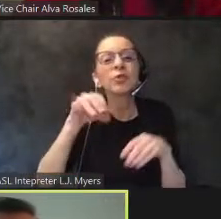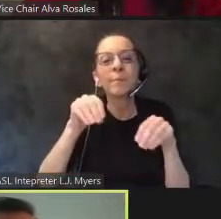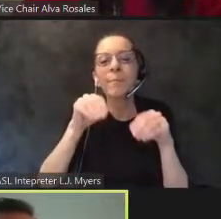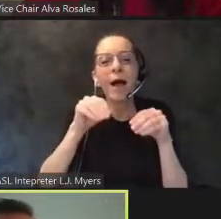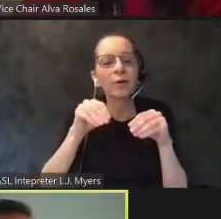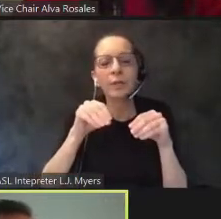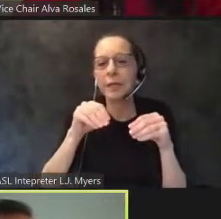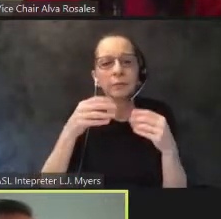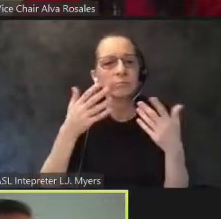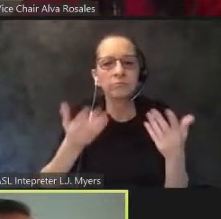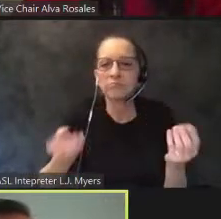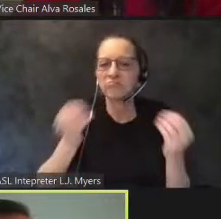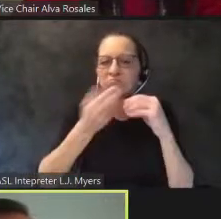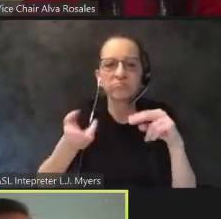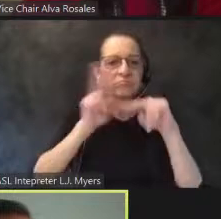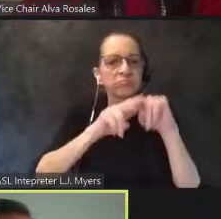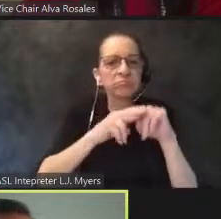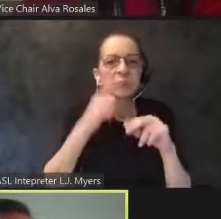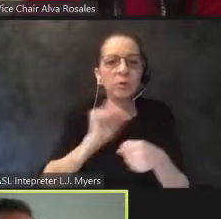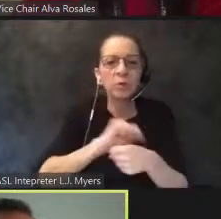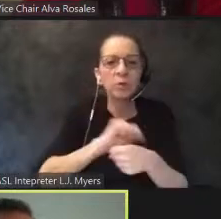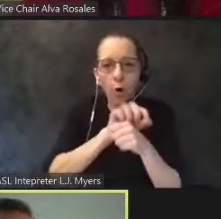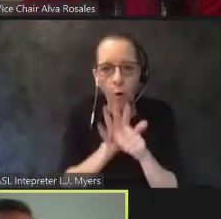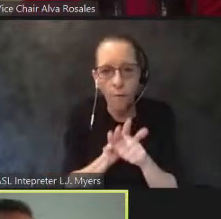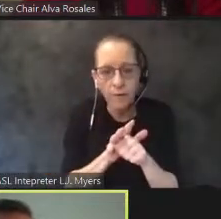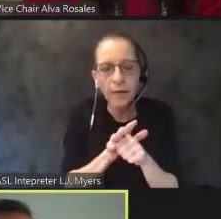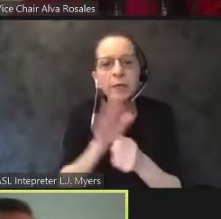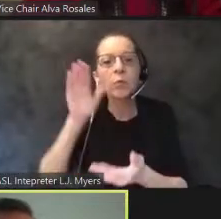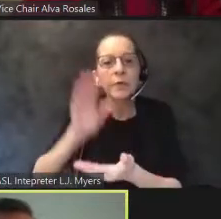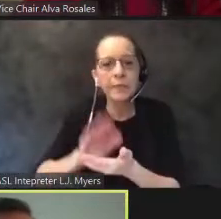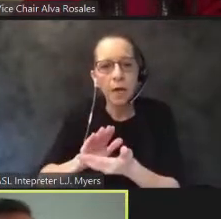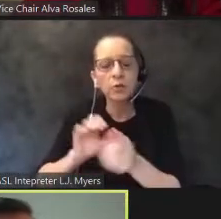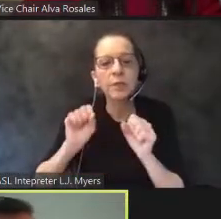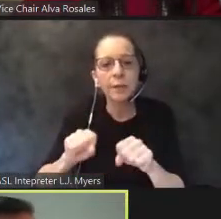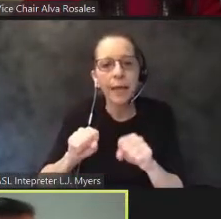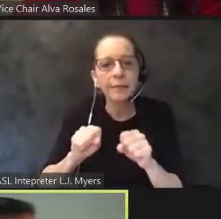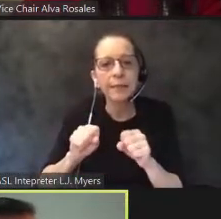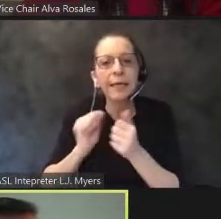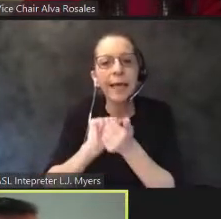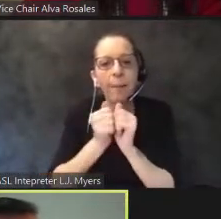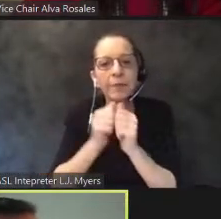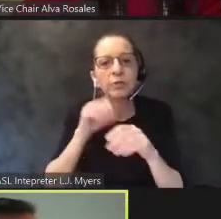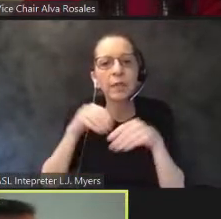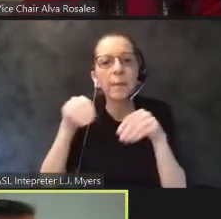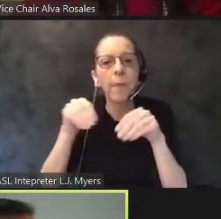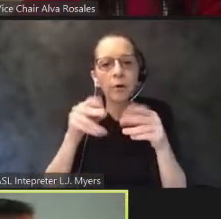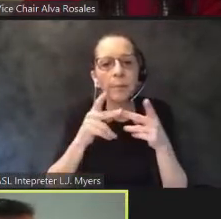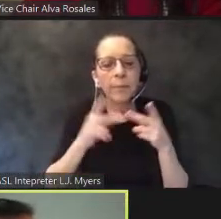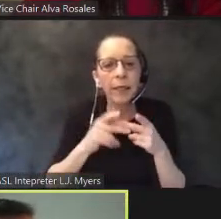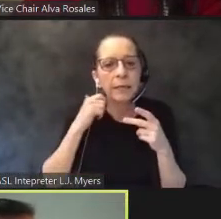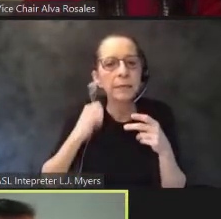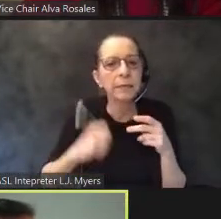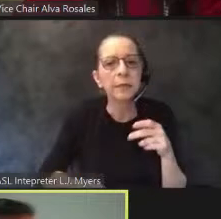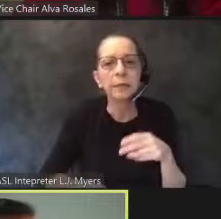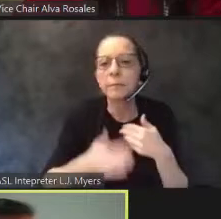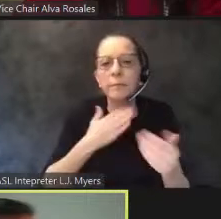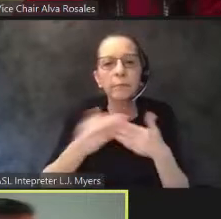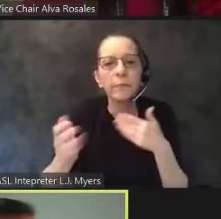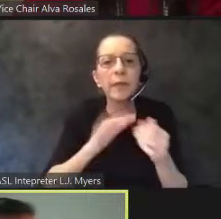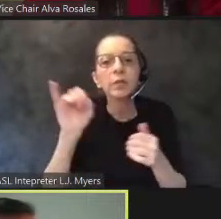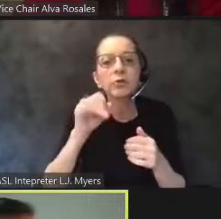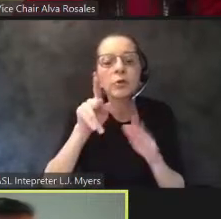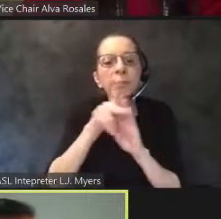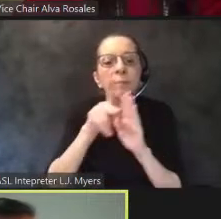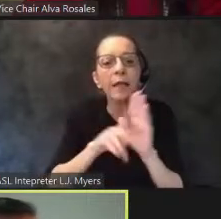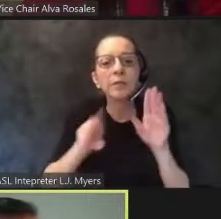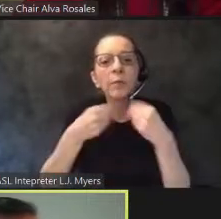light of COVID, and therefore the reduction in capacity and competition in this marketplace. Nonetheless, the insurance policy